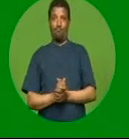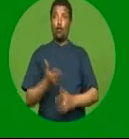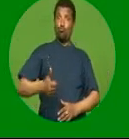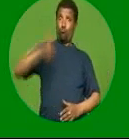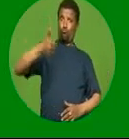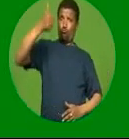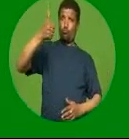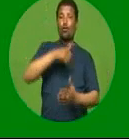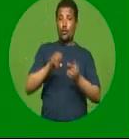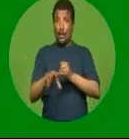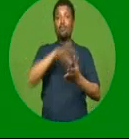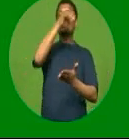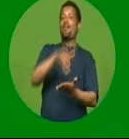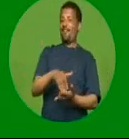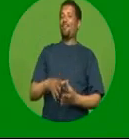dominant subsectors.